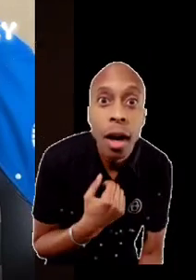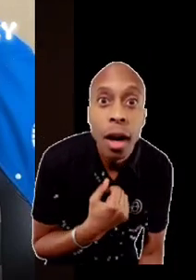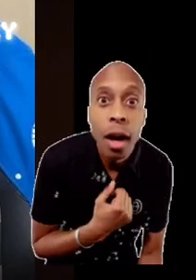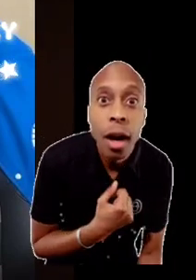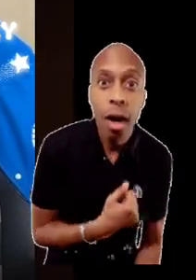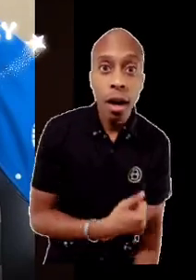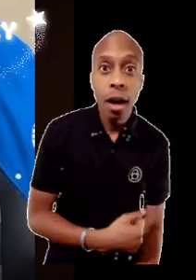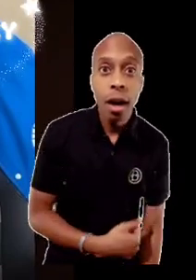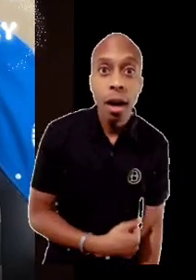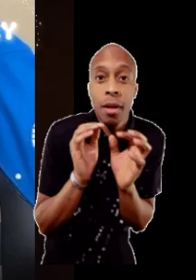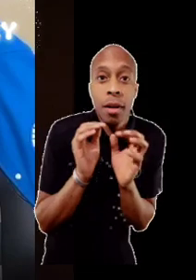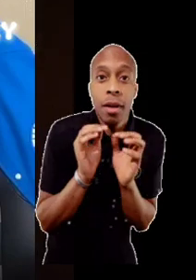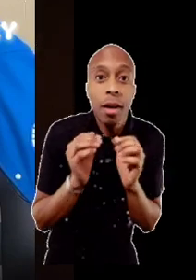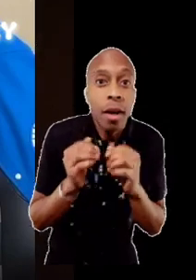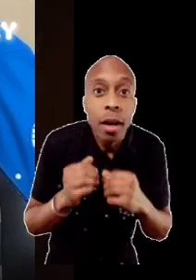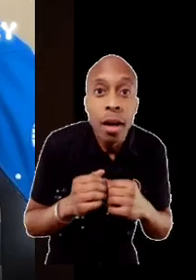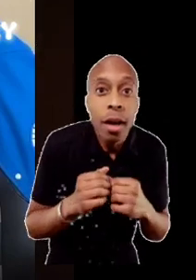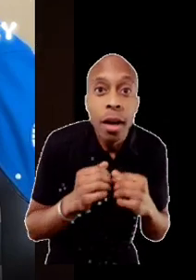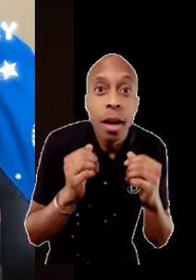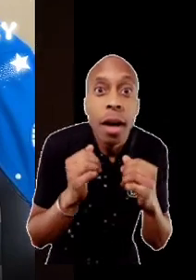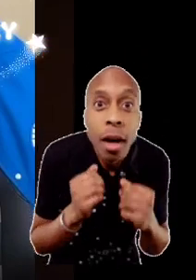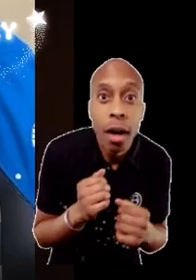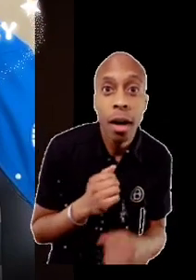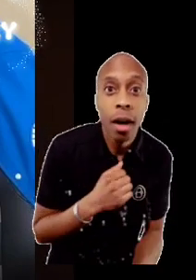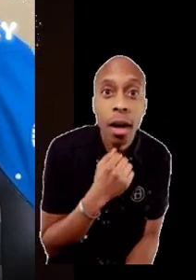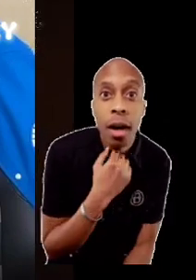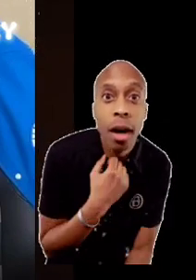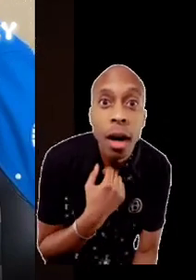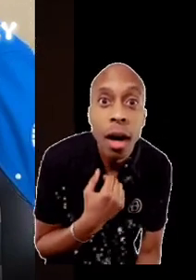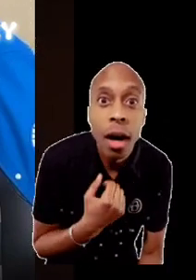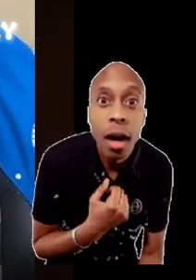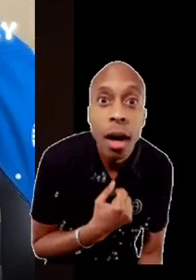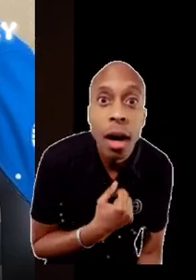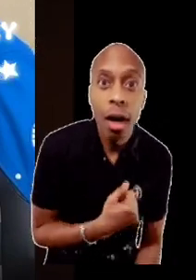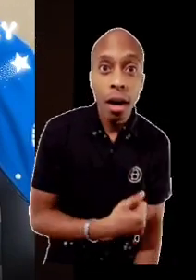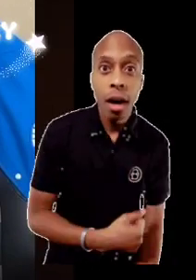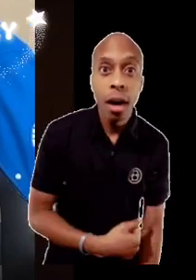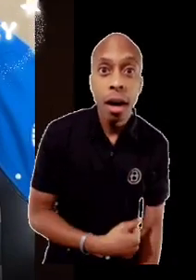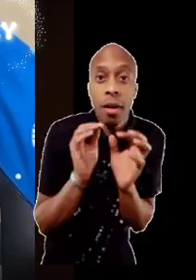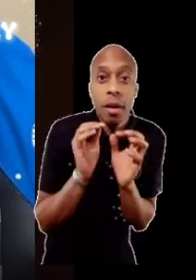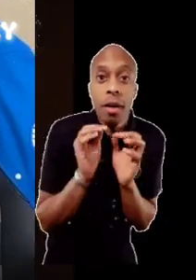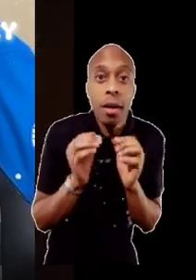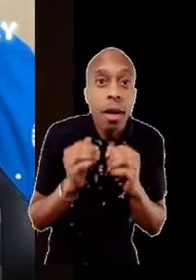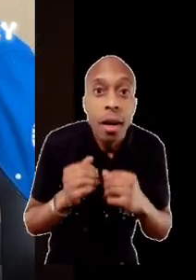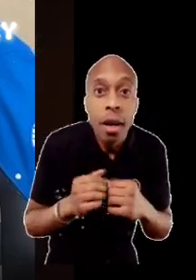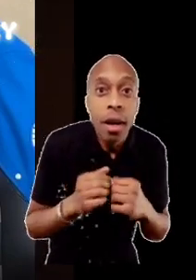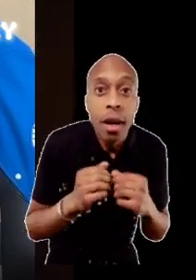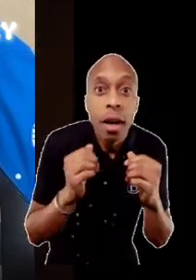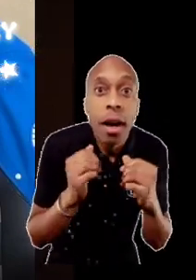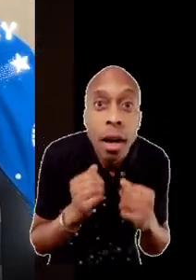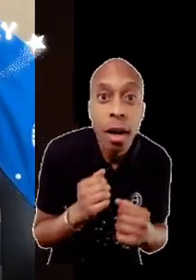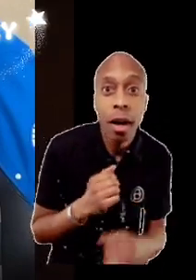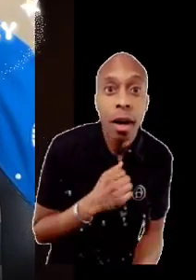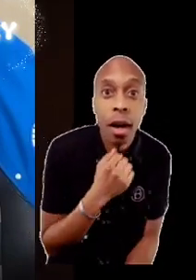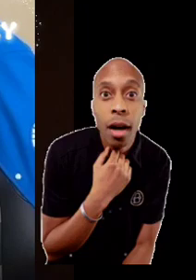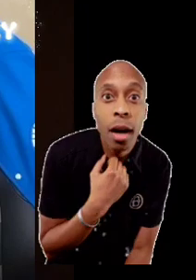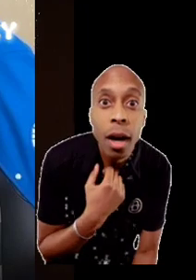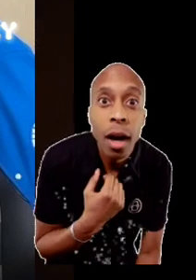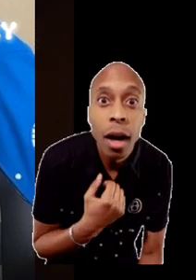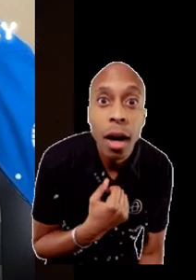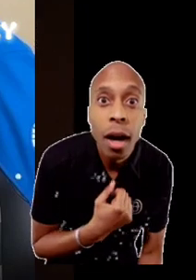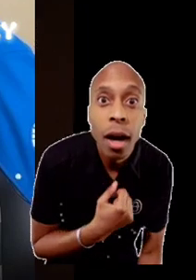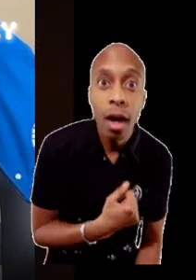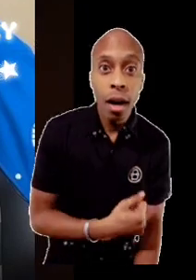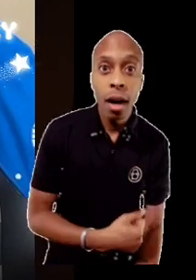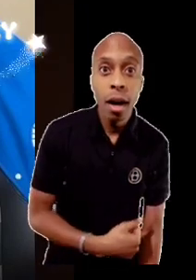in the valley, no matter what it costs. Somehow no I run down things where we never born with. And there's the opportunity